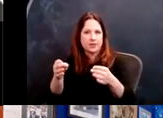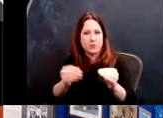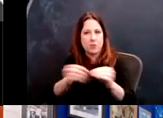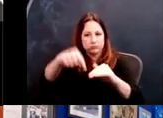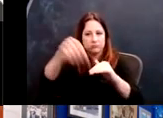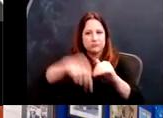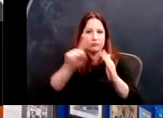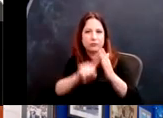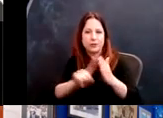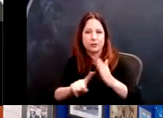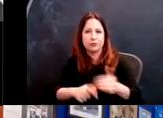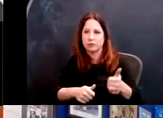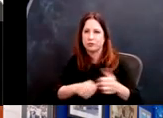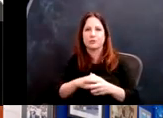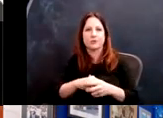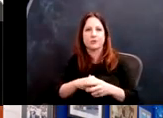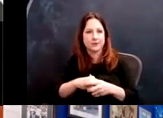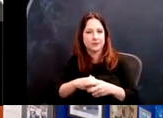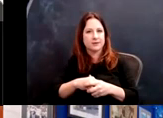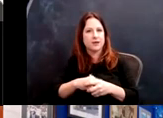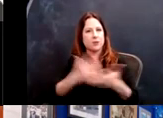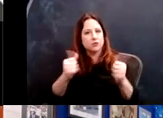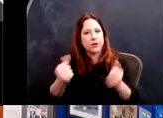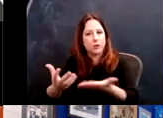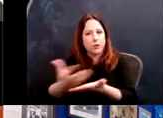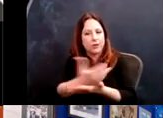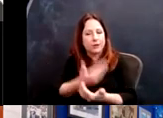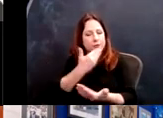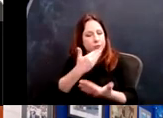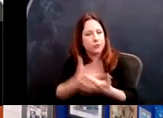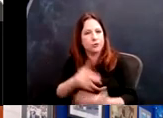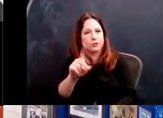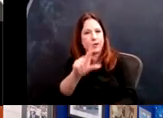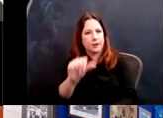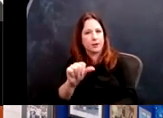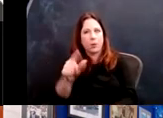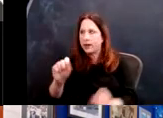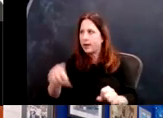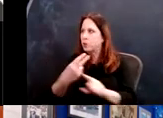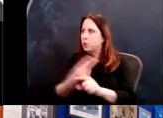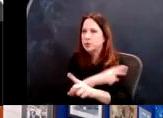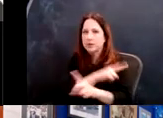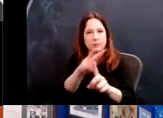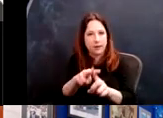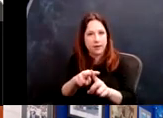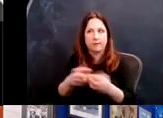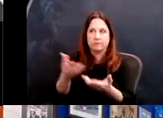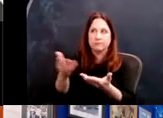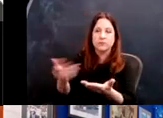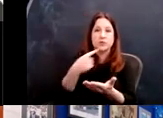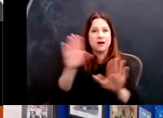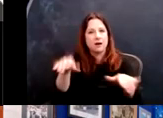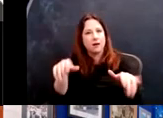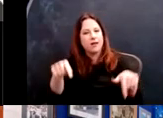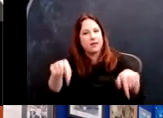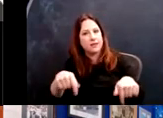research and you know, get some of that good data that we can all use to say, you know, listen, these